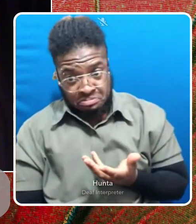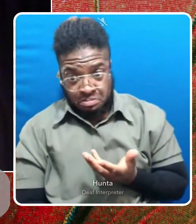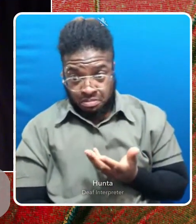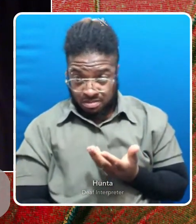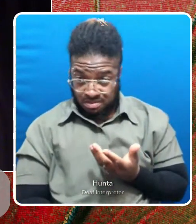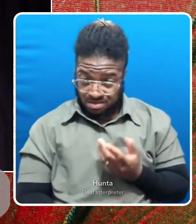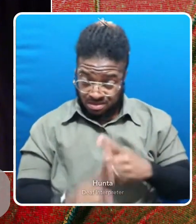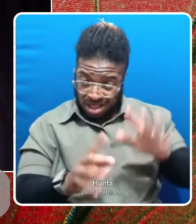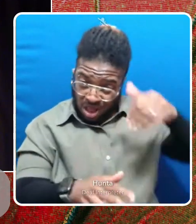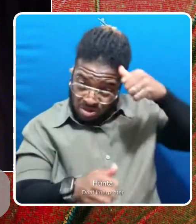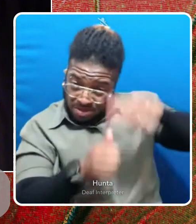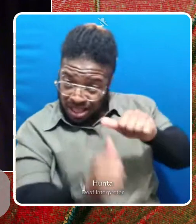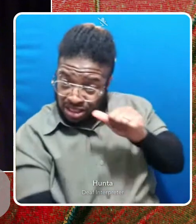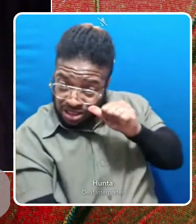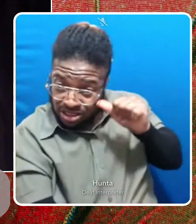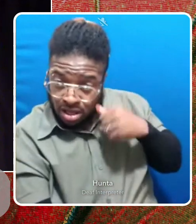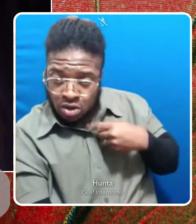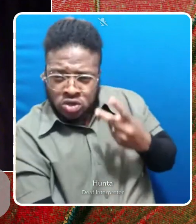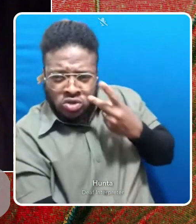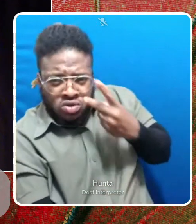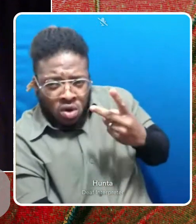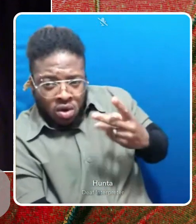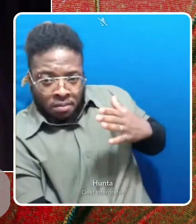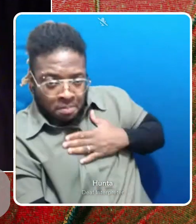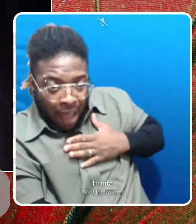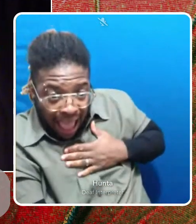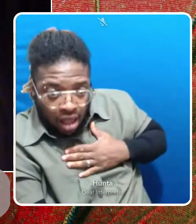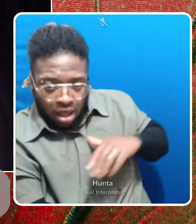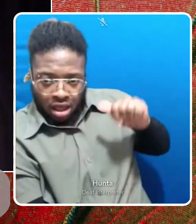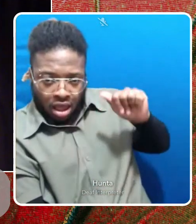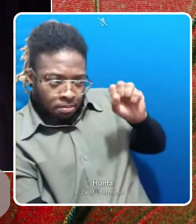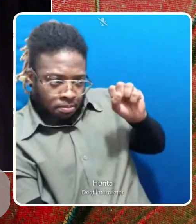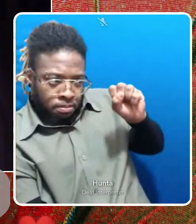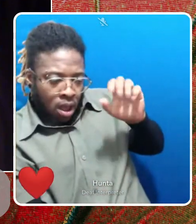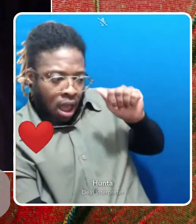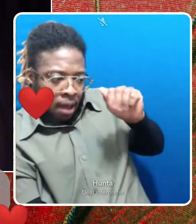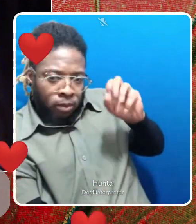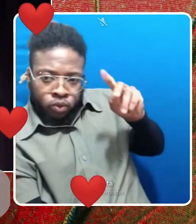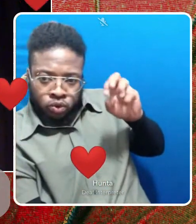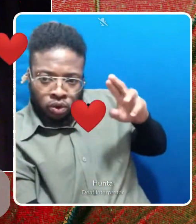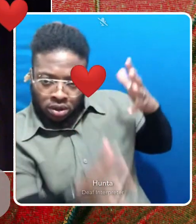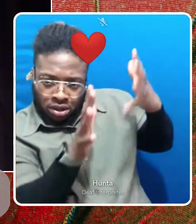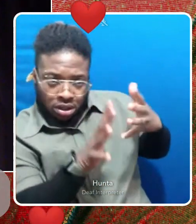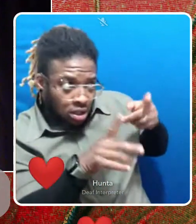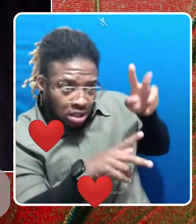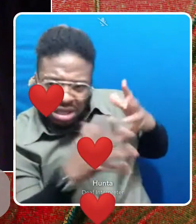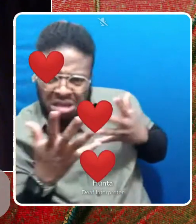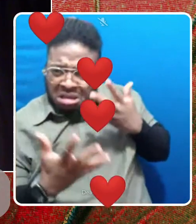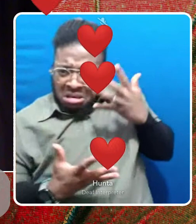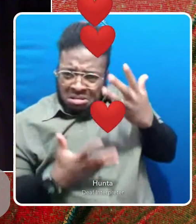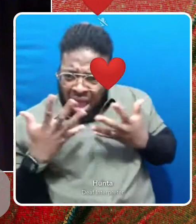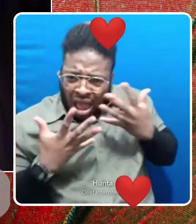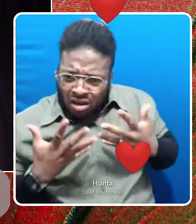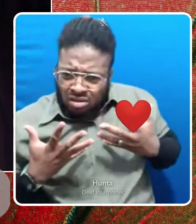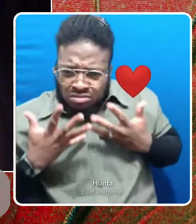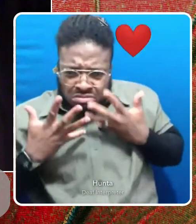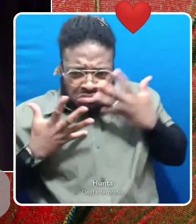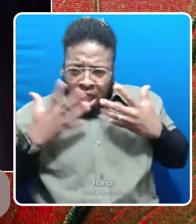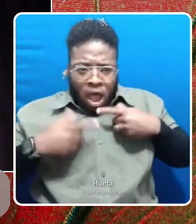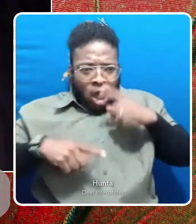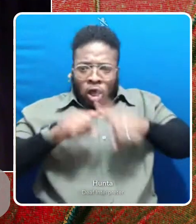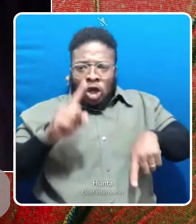mouth shut. I wanted to rip myself from the soil of this earth. Instead, I played